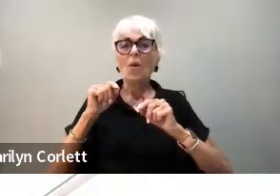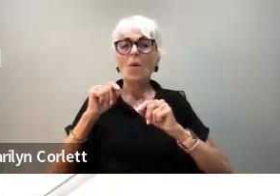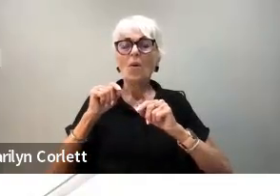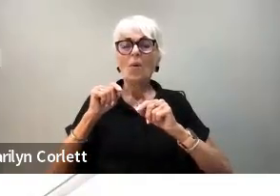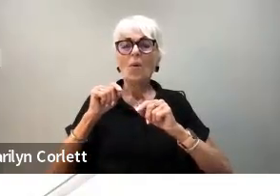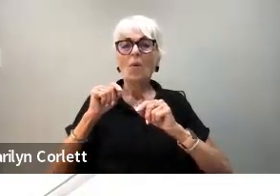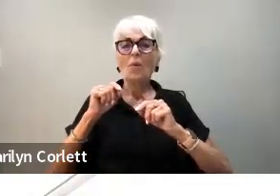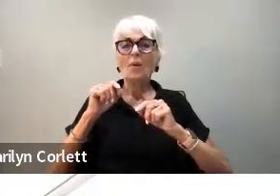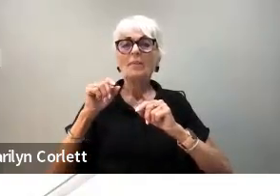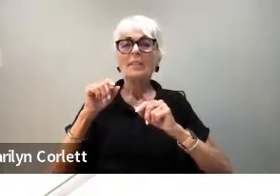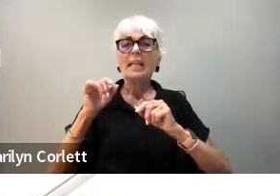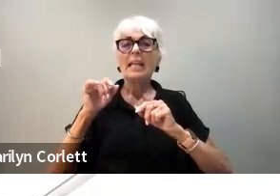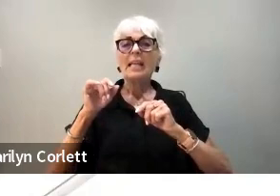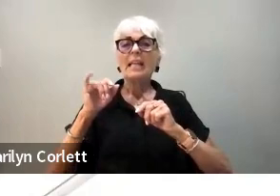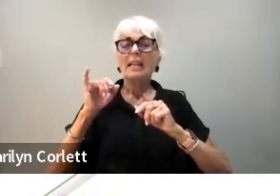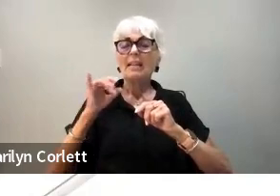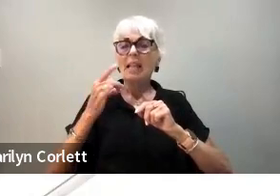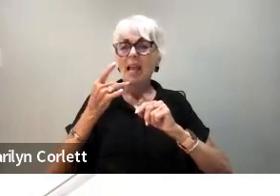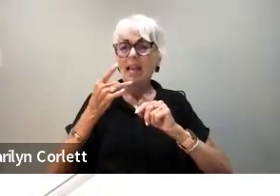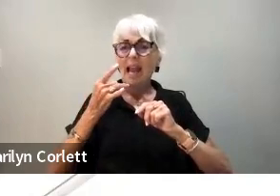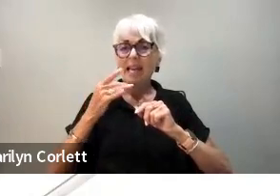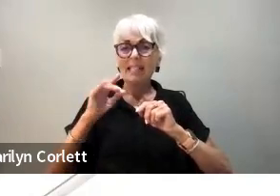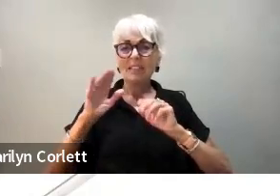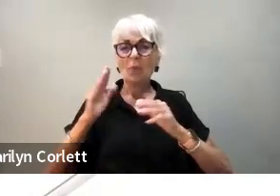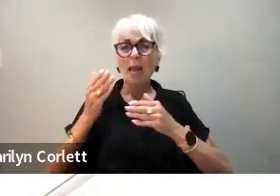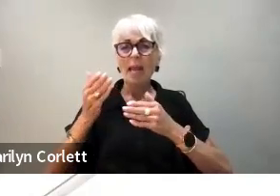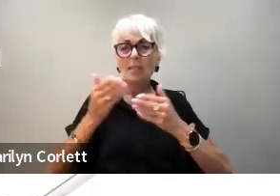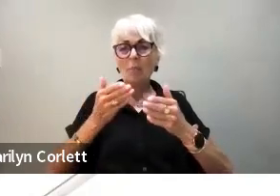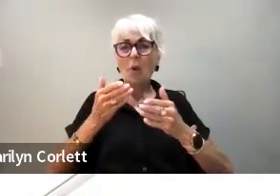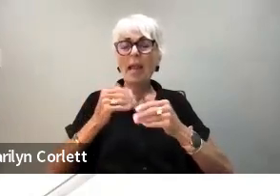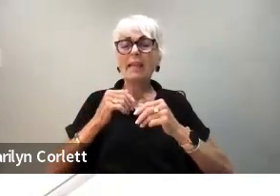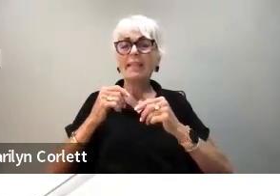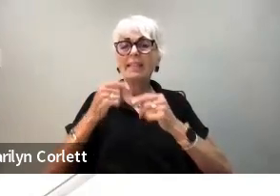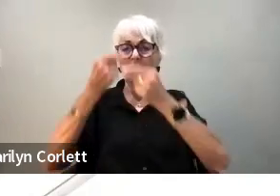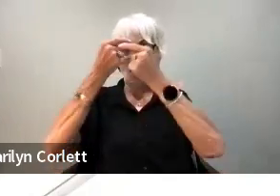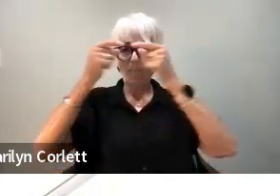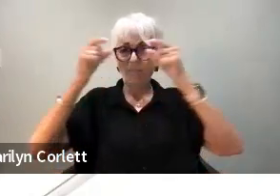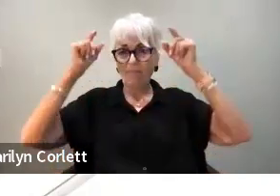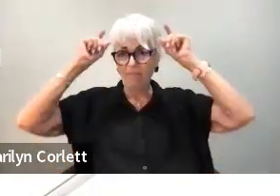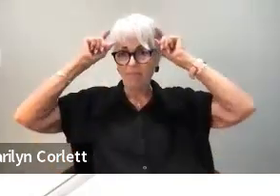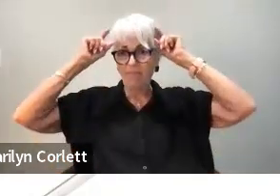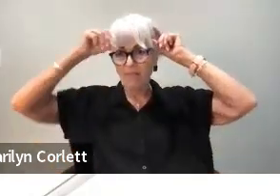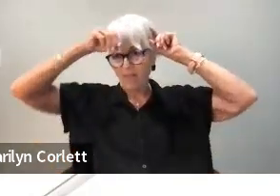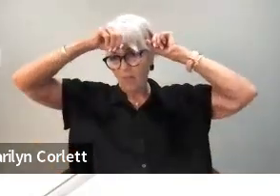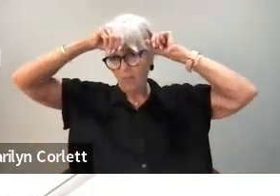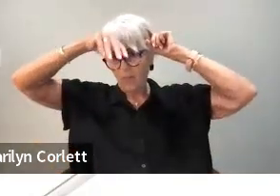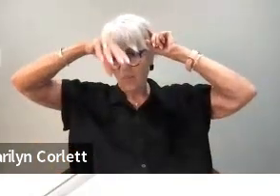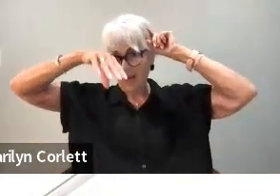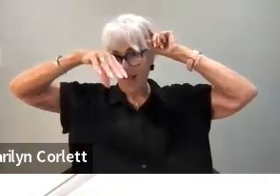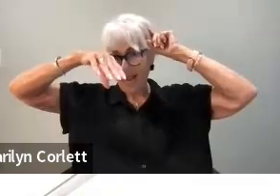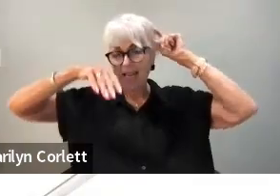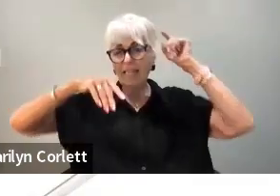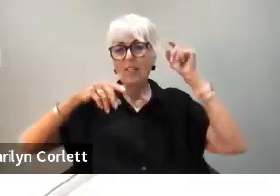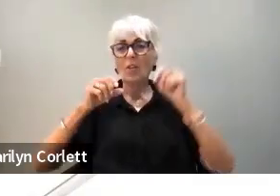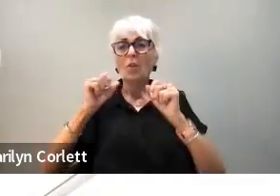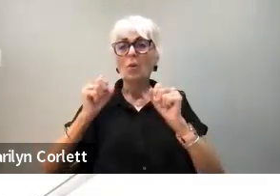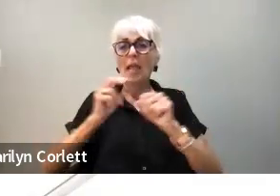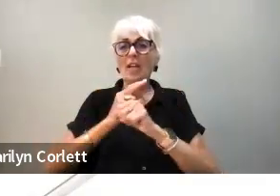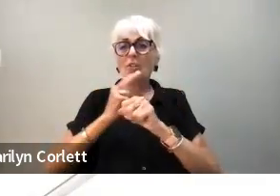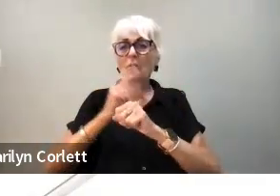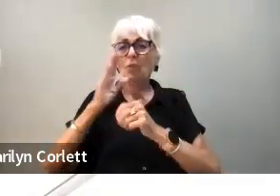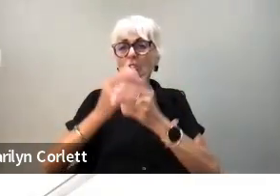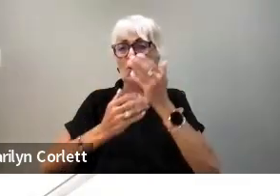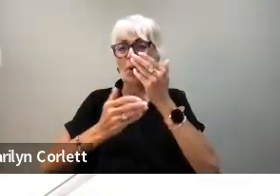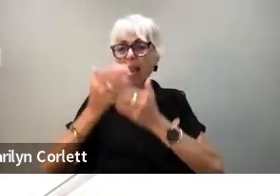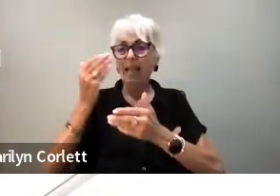great piece of AT to take camping. You can just put it on your head and then you're free to use your hands. There's different settings on